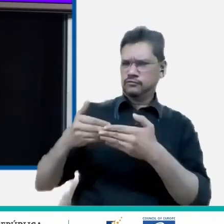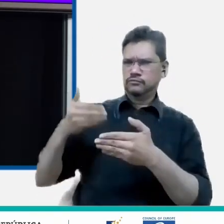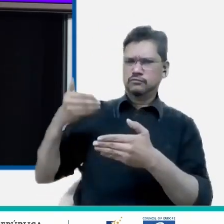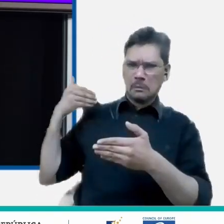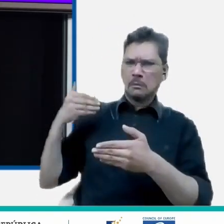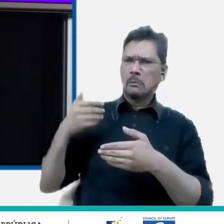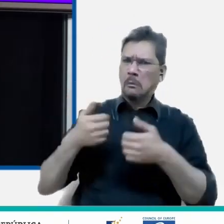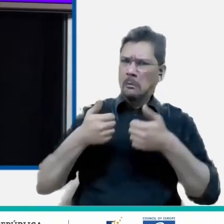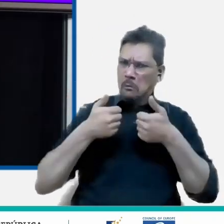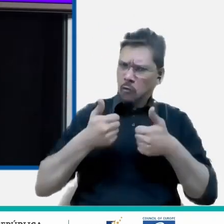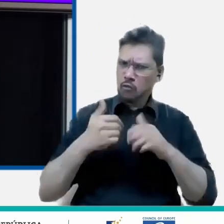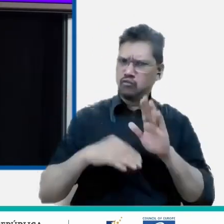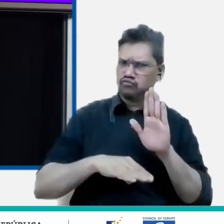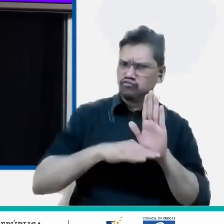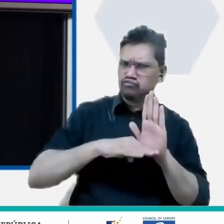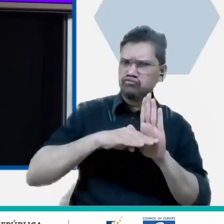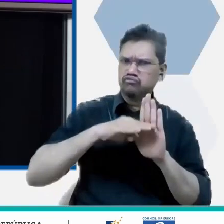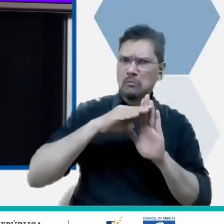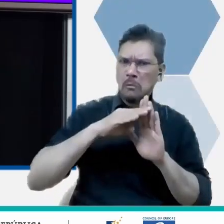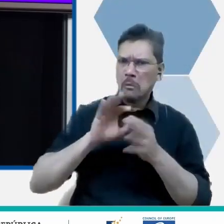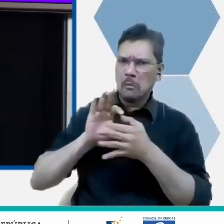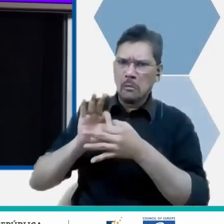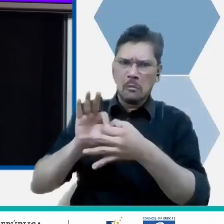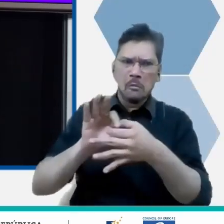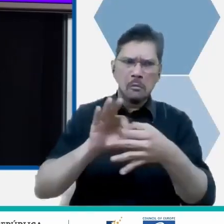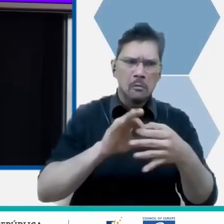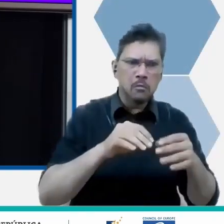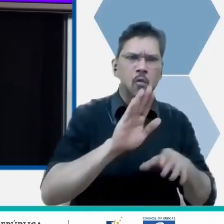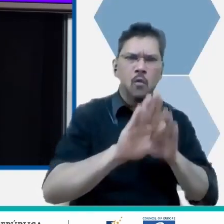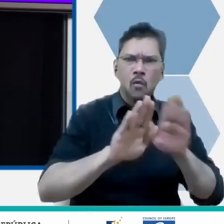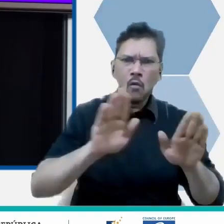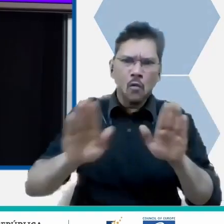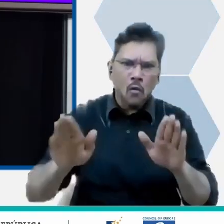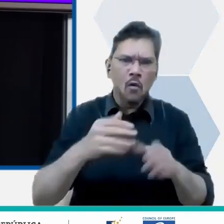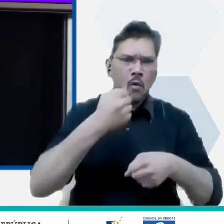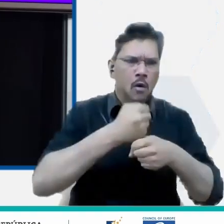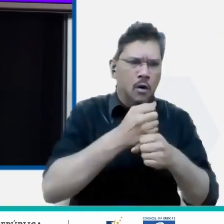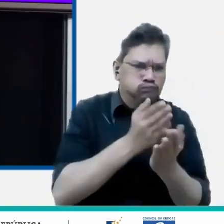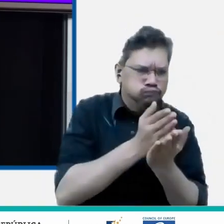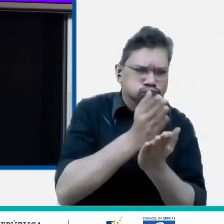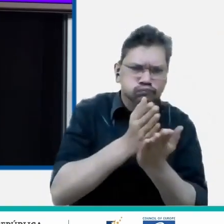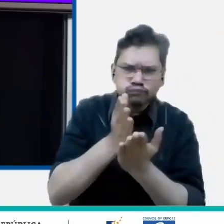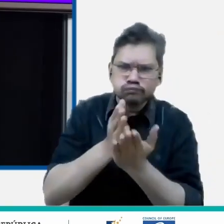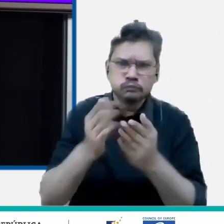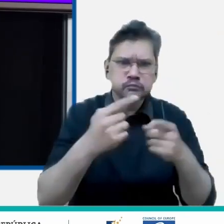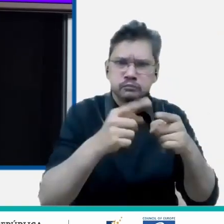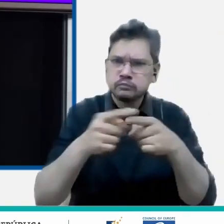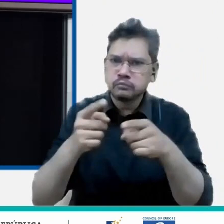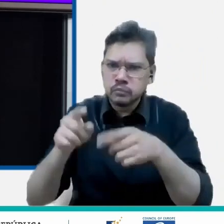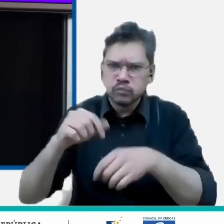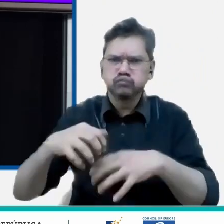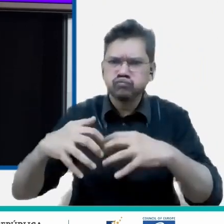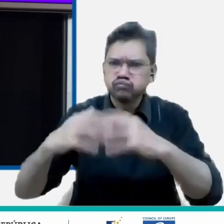strategies, but the next 10 years is about concretizing those strategies, bringing in the